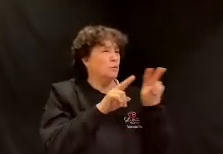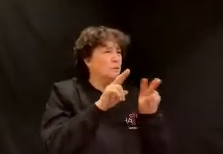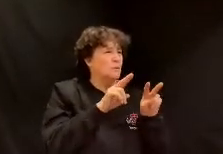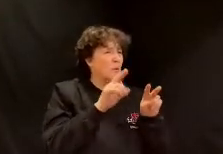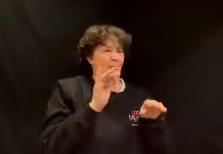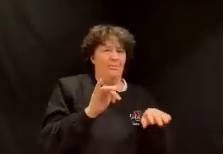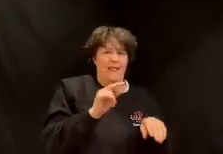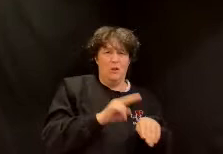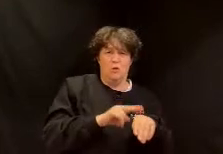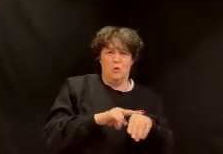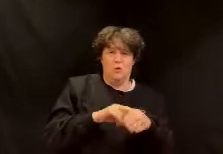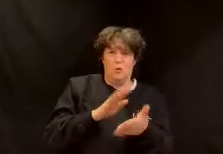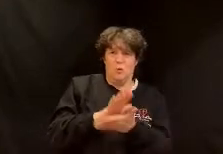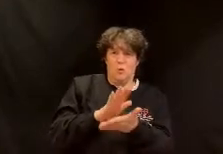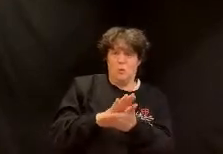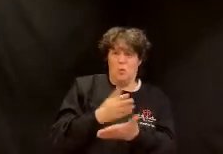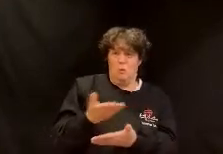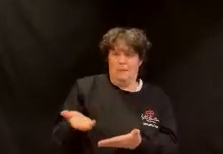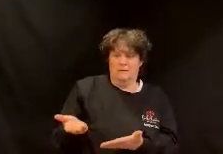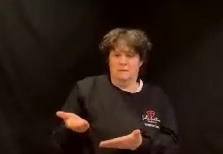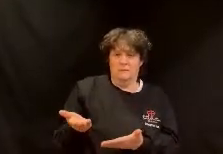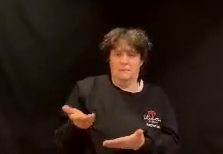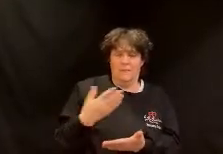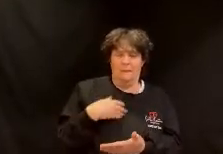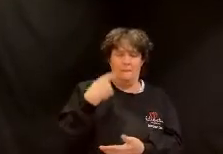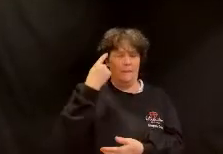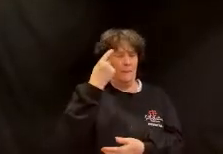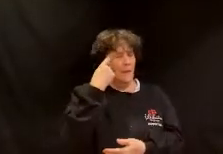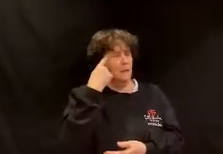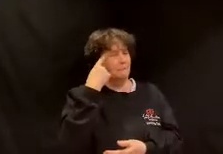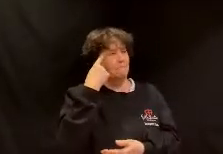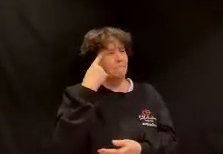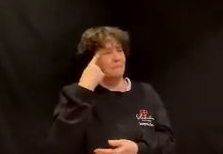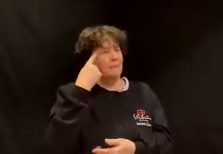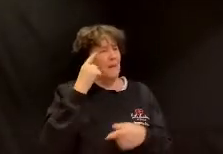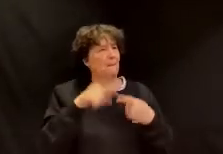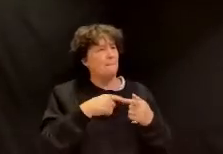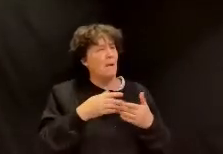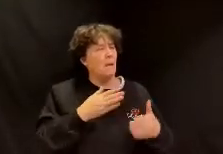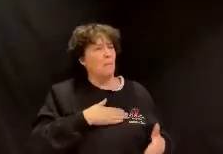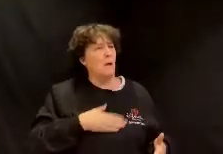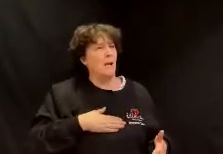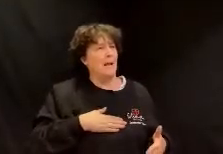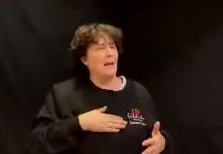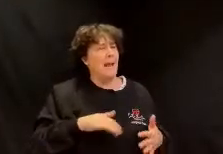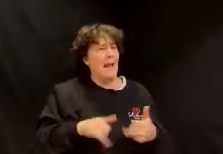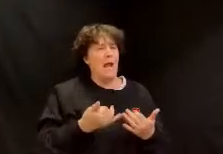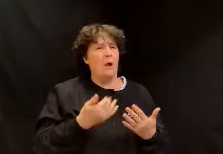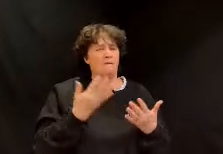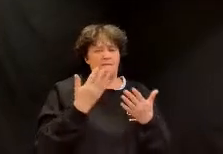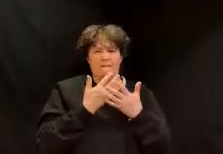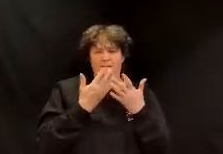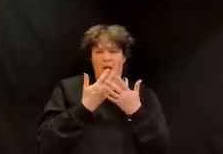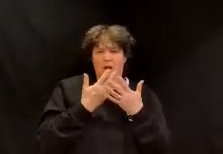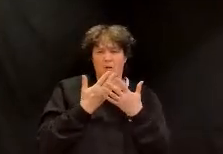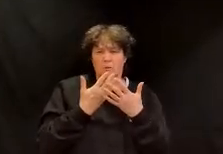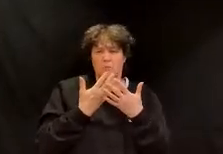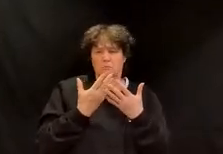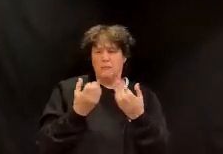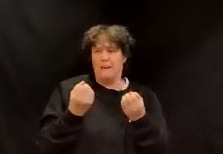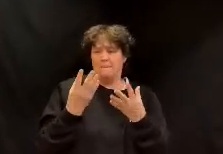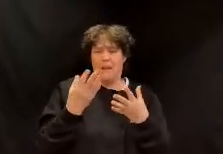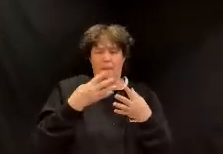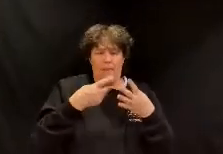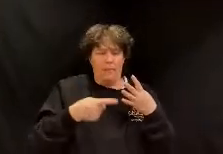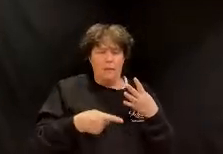nursing school stuff. I like that. And I started thinking about it. Started talking about the body and how it filtrates, you know, so many quarts of blood a